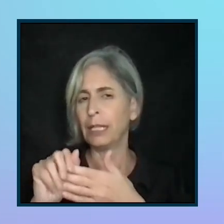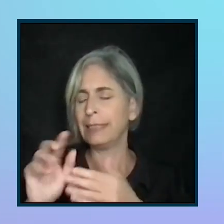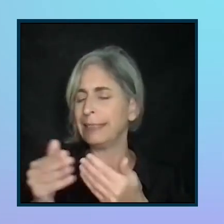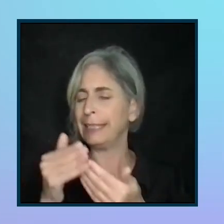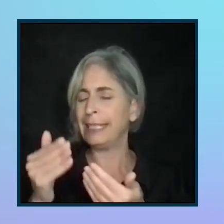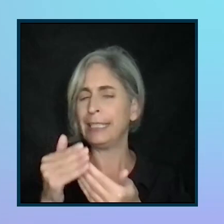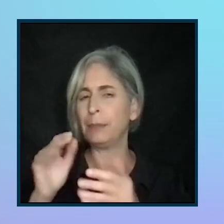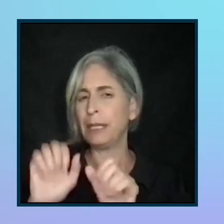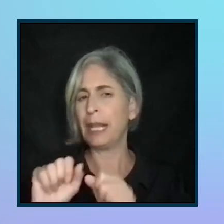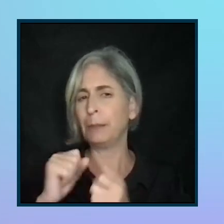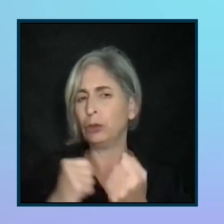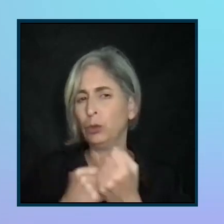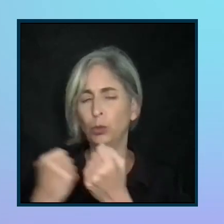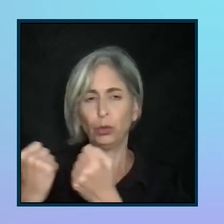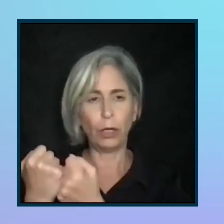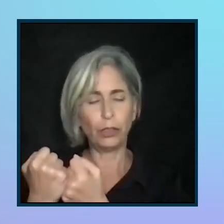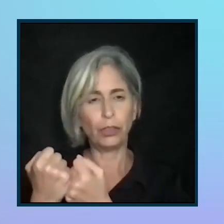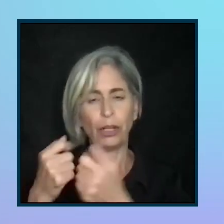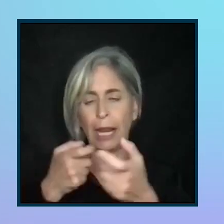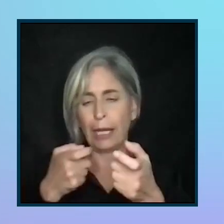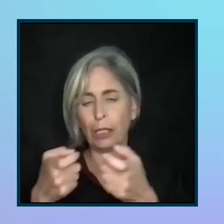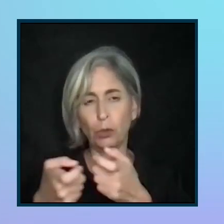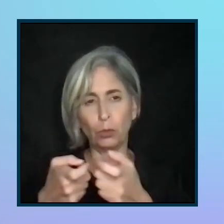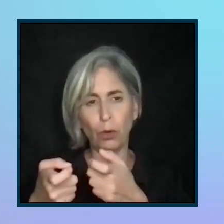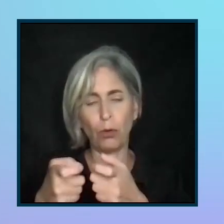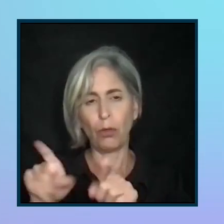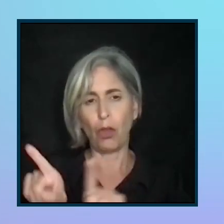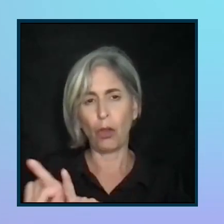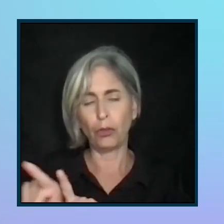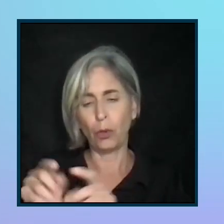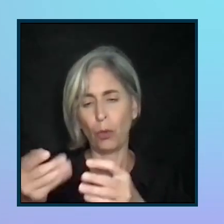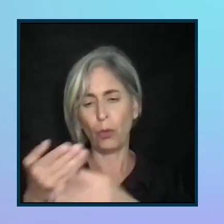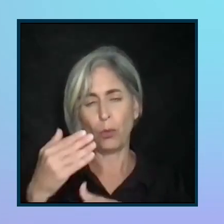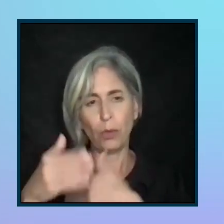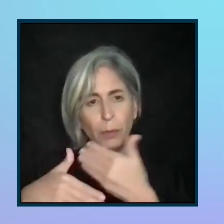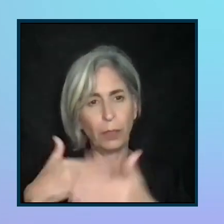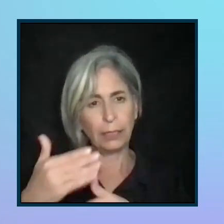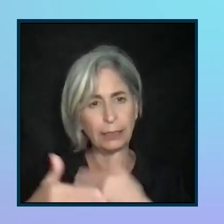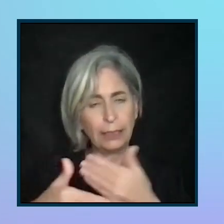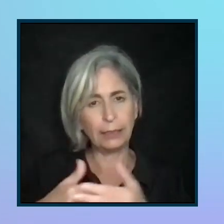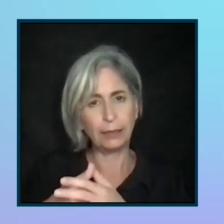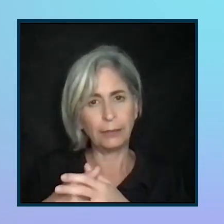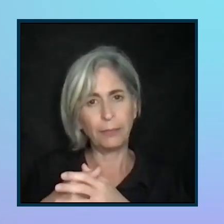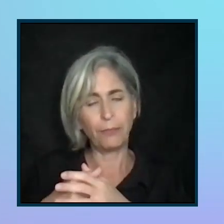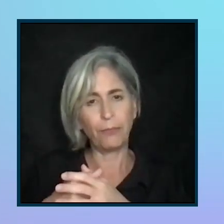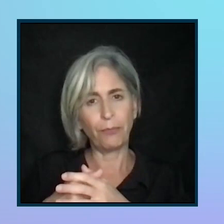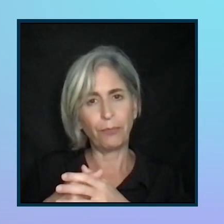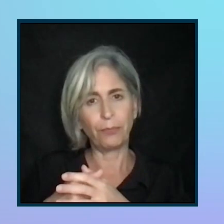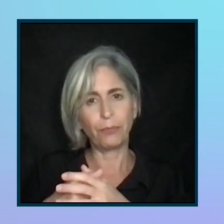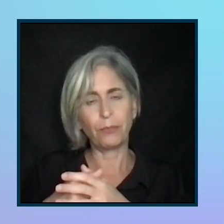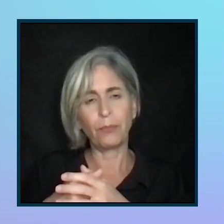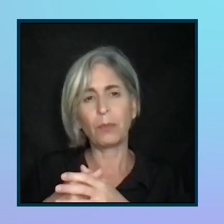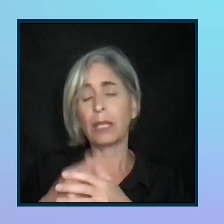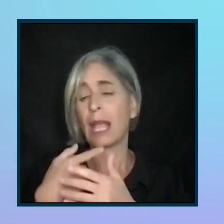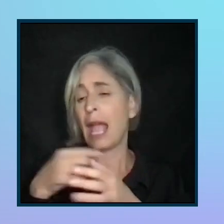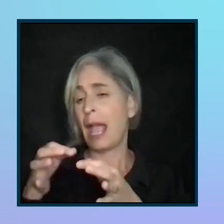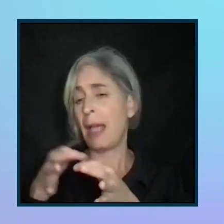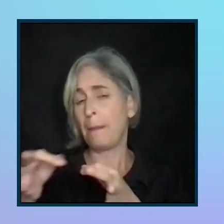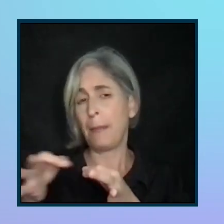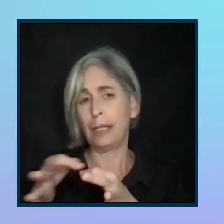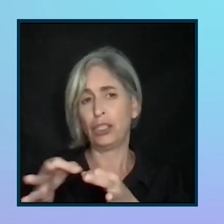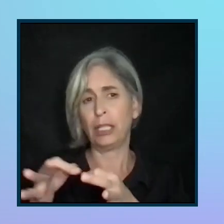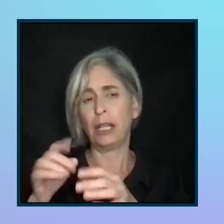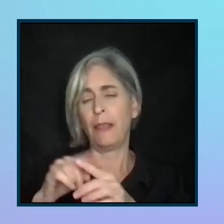easy to be able to structure and to be able to control tightly the process underneath. In our ISAC workflow, I mentioned it's a